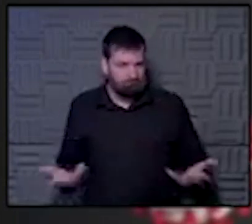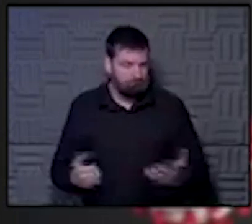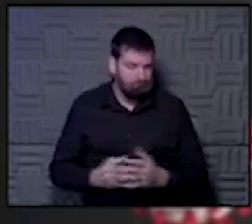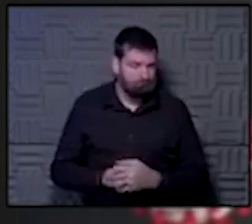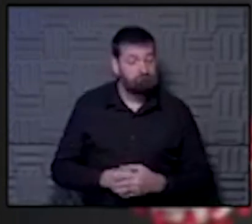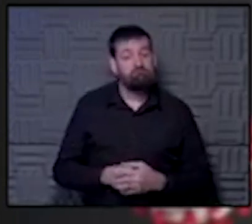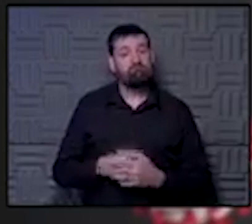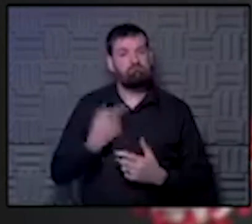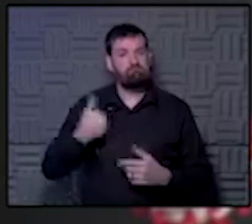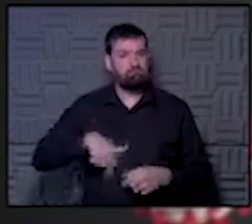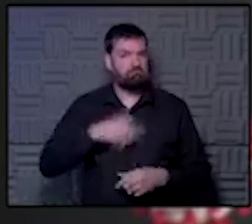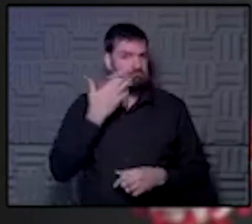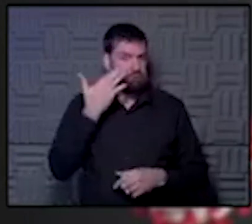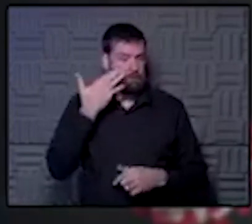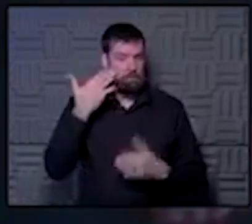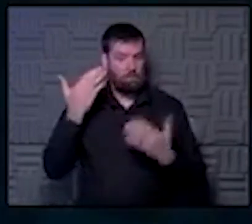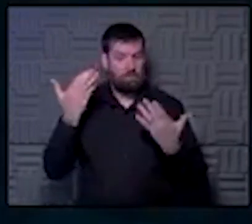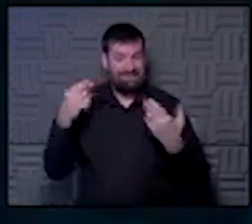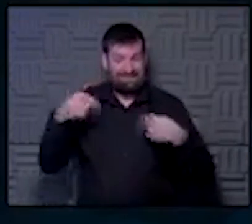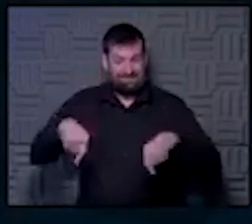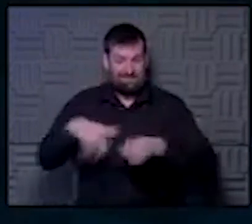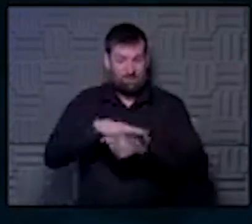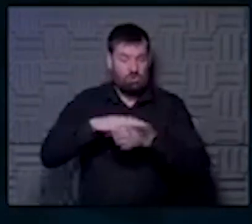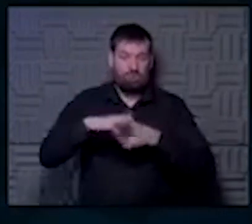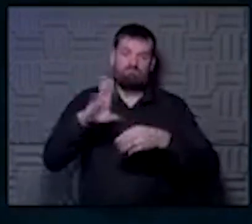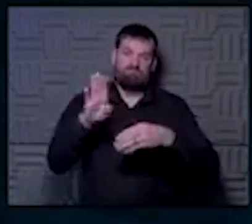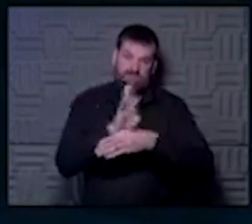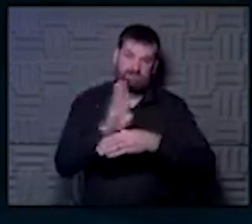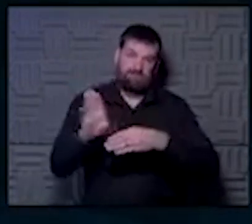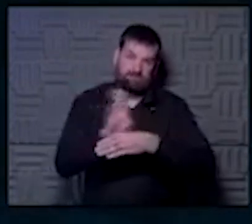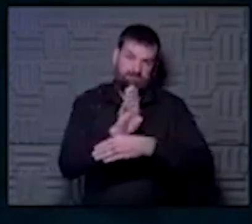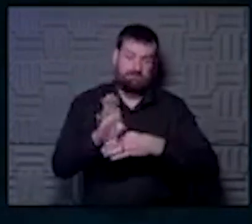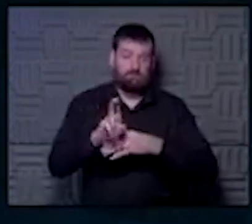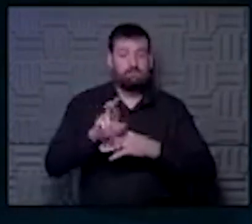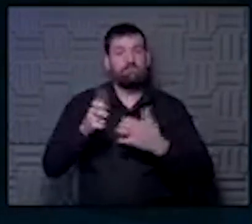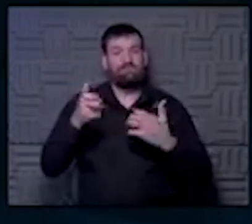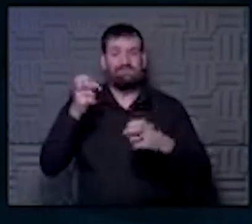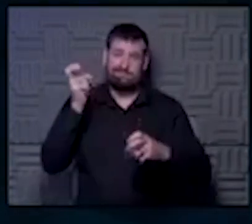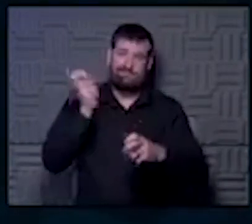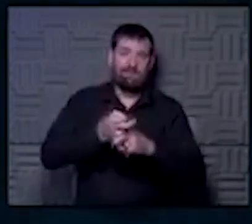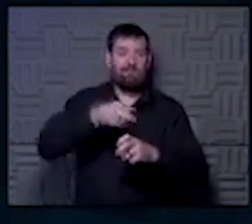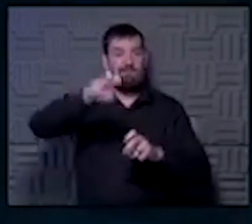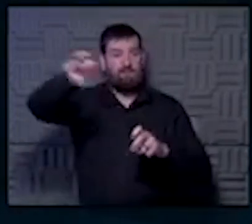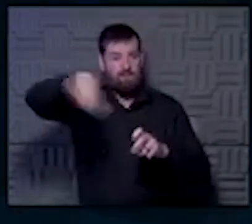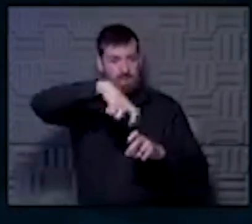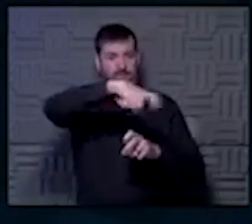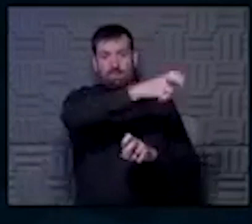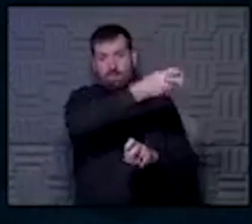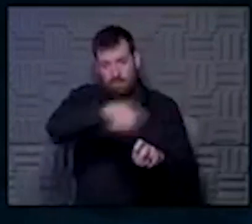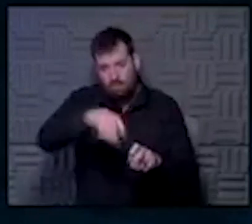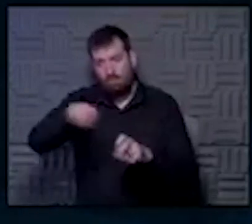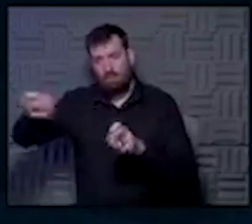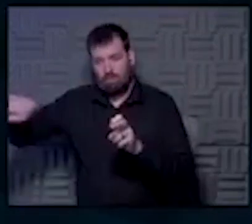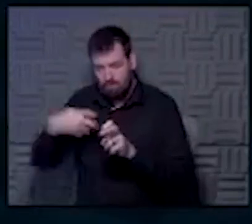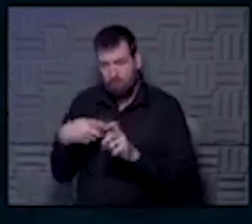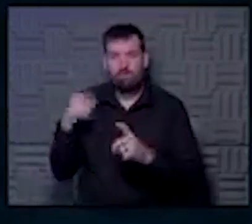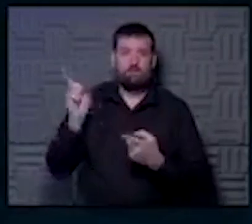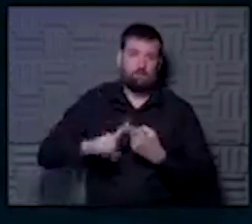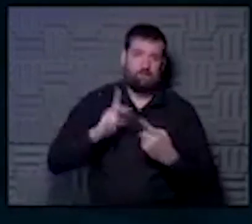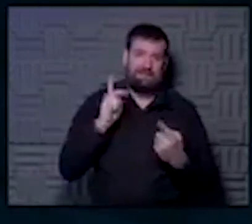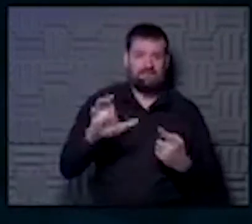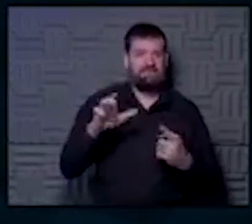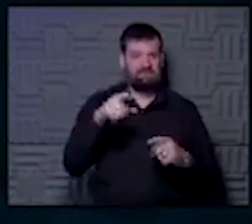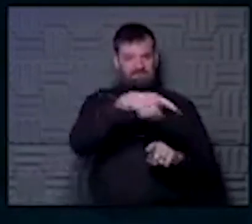that the hospitals in the area are getting busy, and it's getting harder to get transfers into Kansas City from outlying areas because hospitals are busy and they're